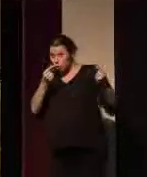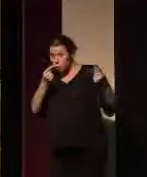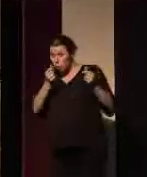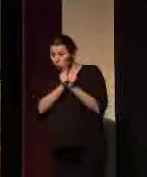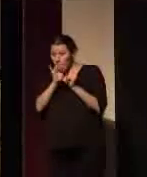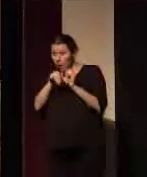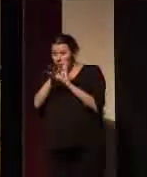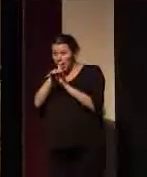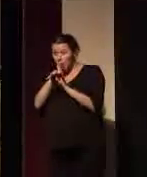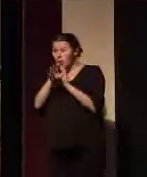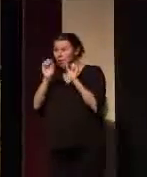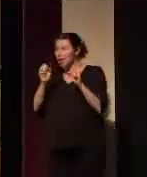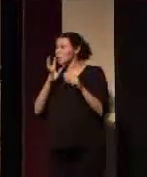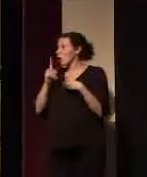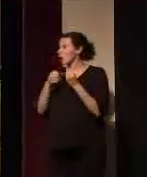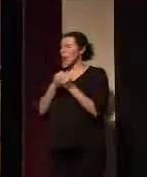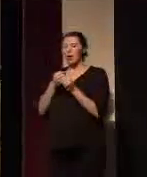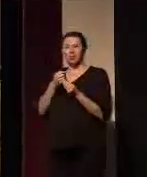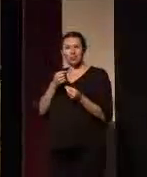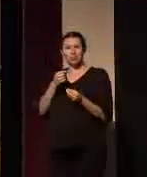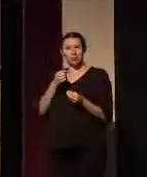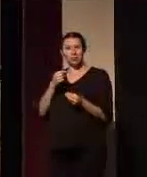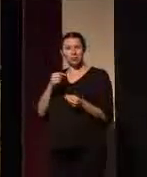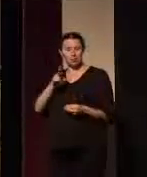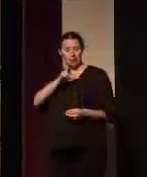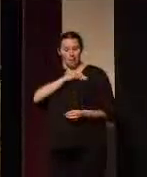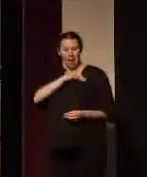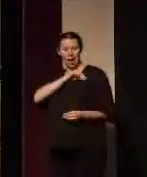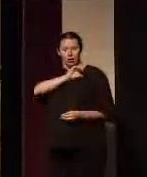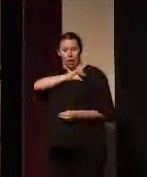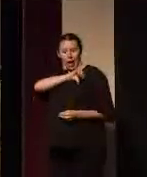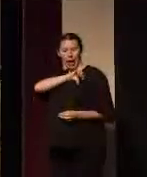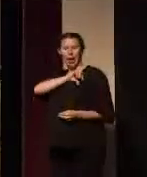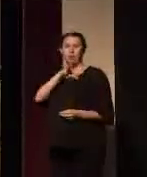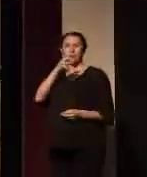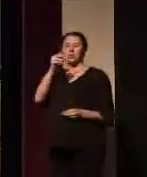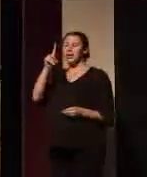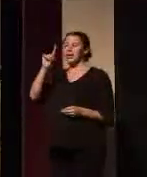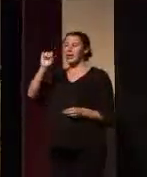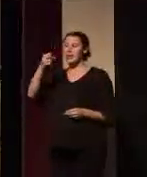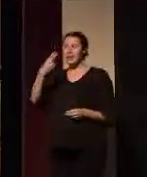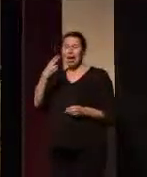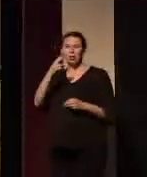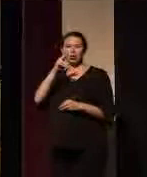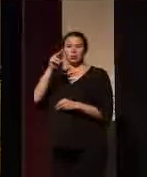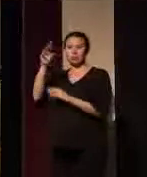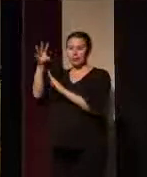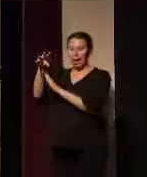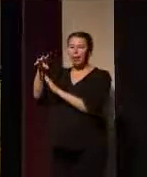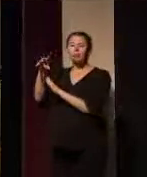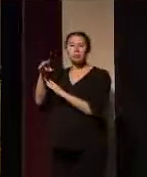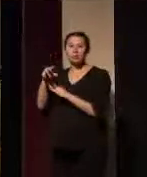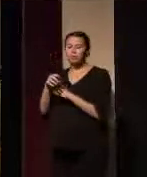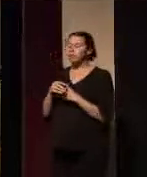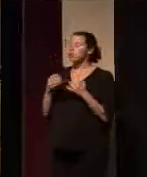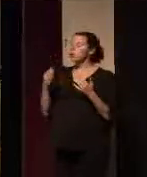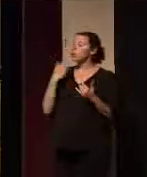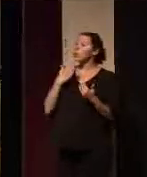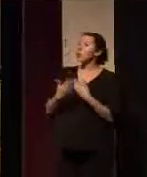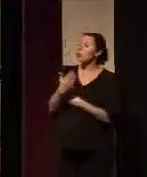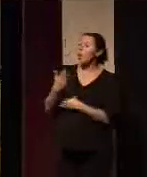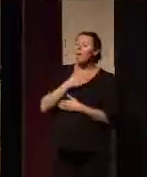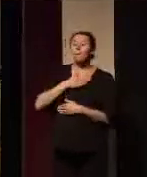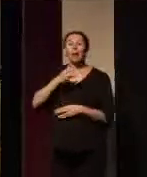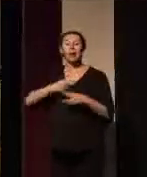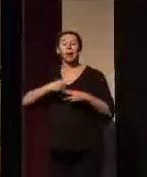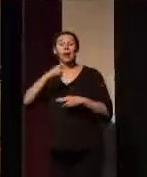can talk about badge cams and dashboard cams in just a moment. But Raul, let's hear from you. Good evening, everyone. My name is Raul Reyes.